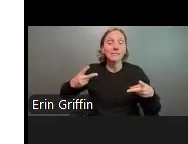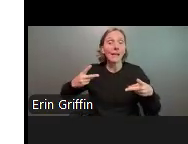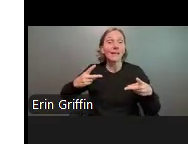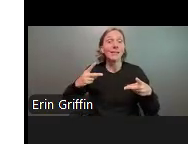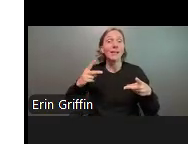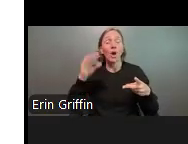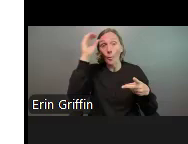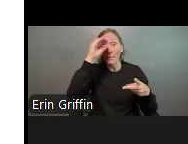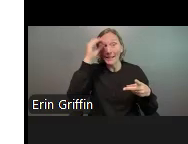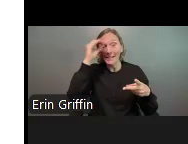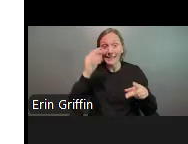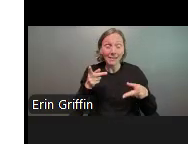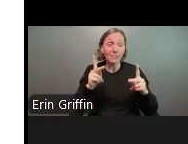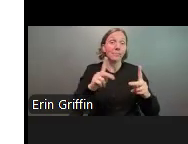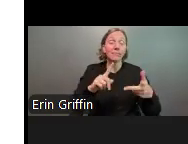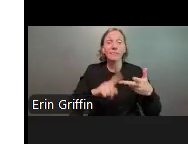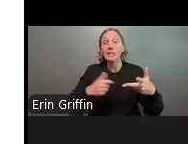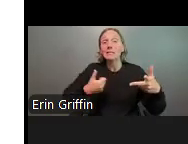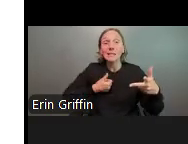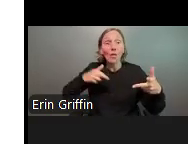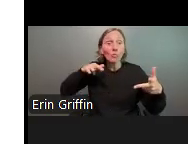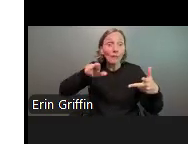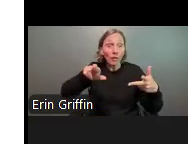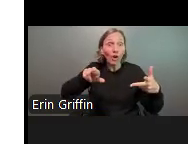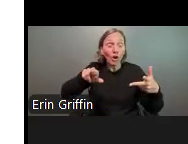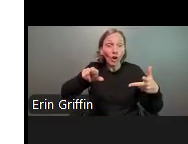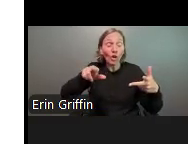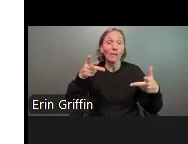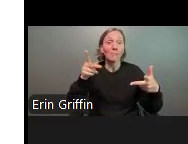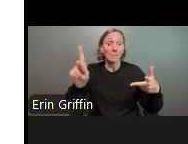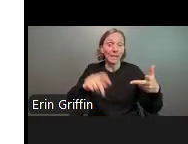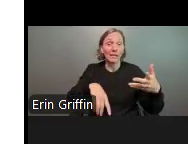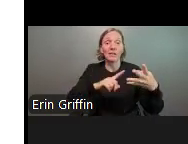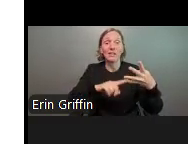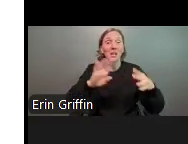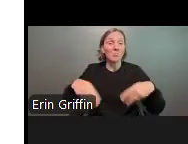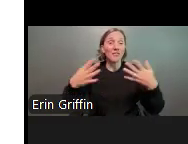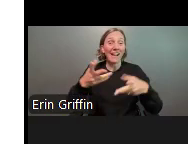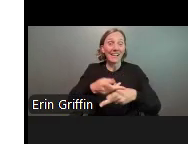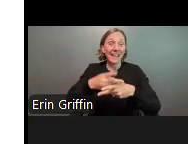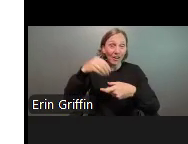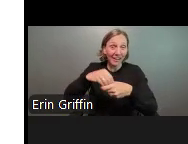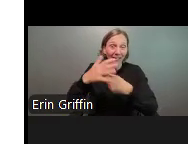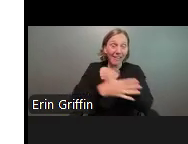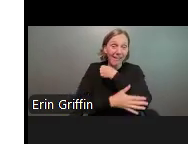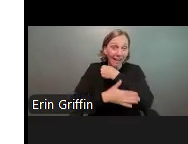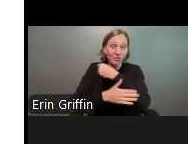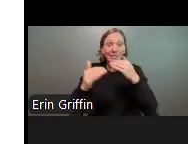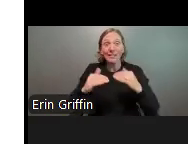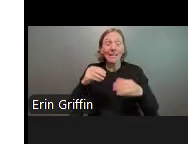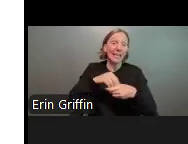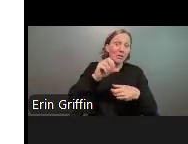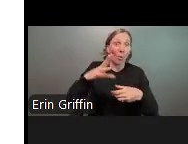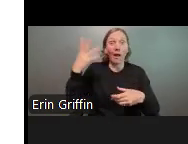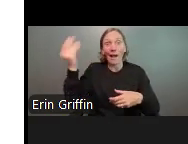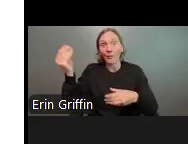allowance, the self-referral allowance, providing care that is in country, in or out of state, all of